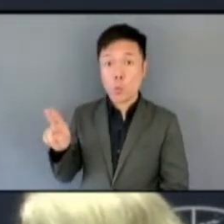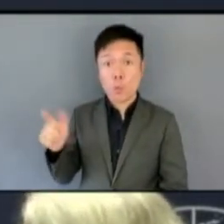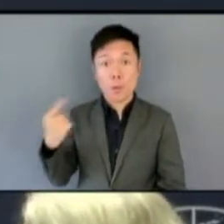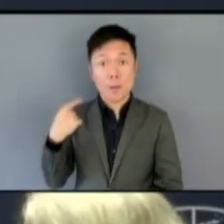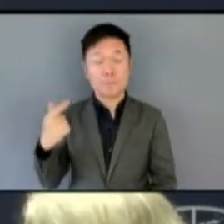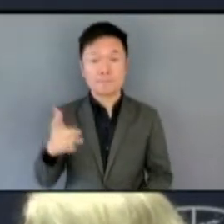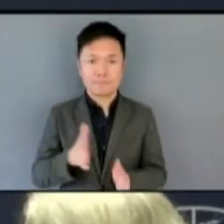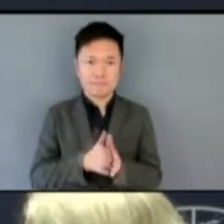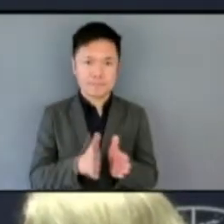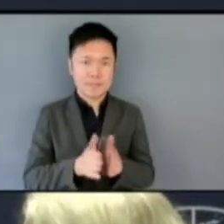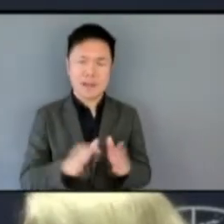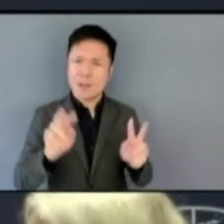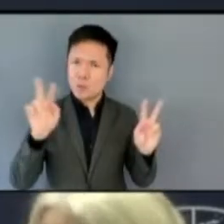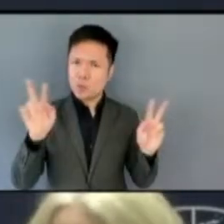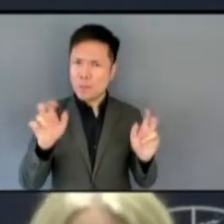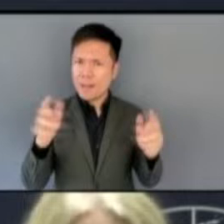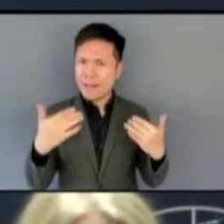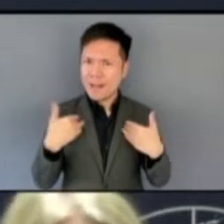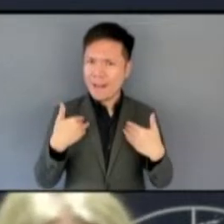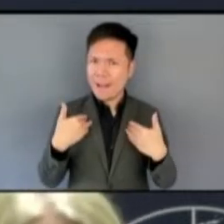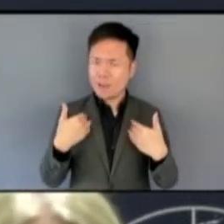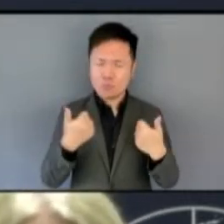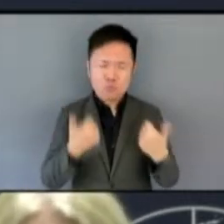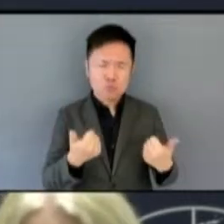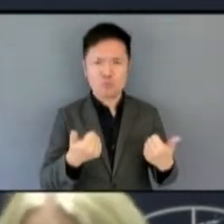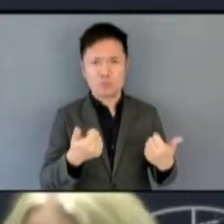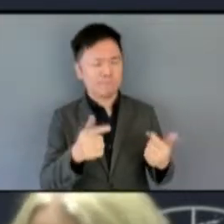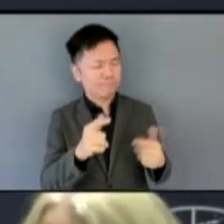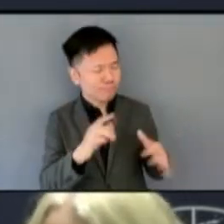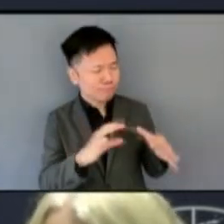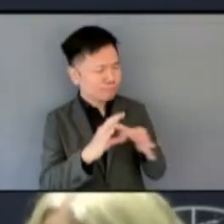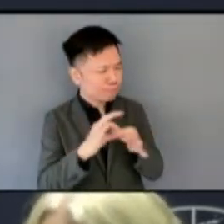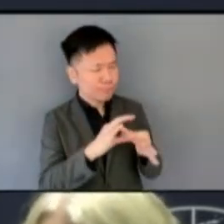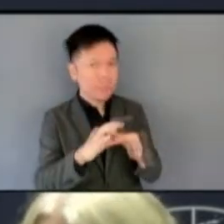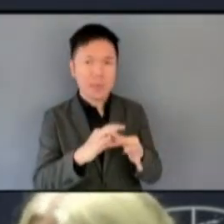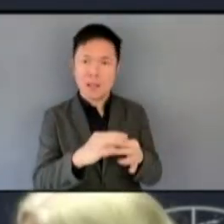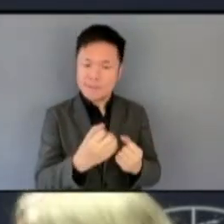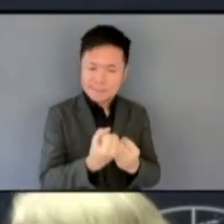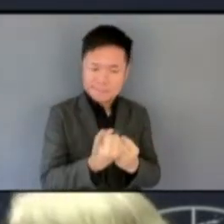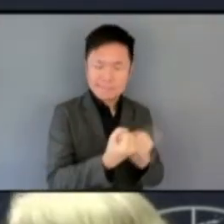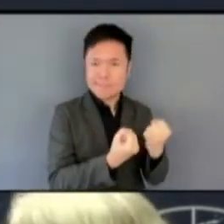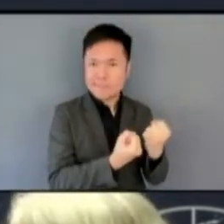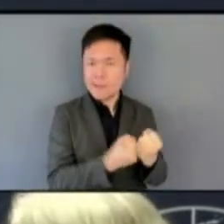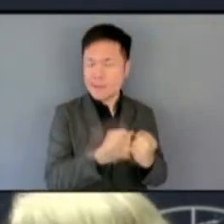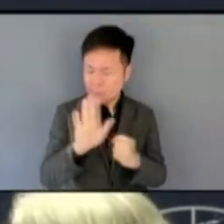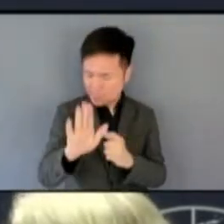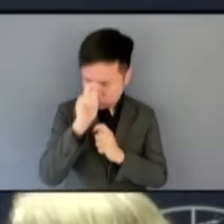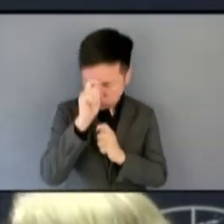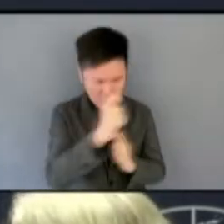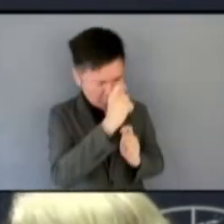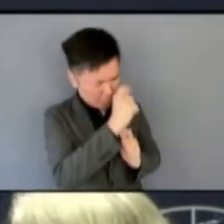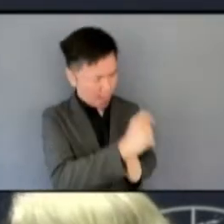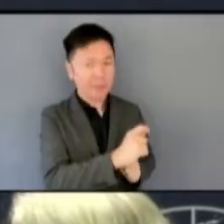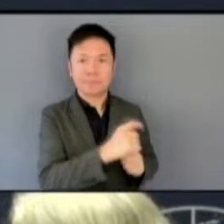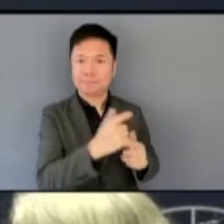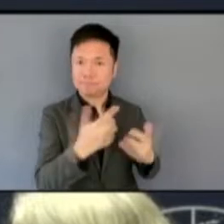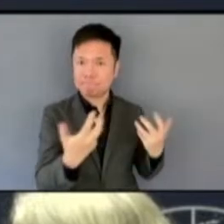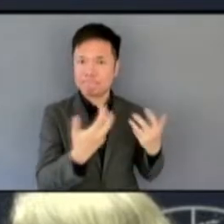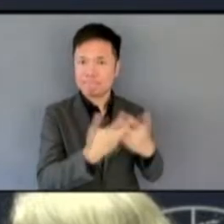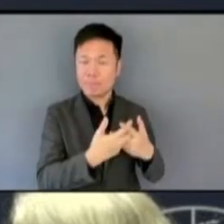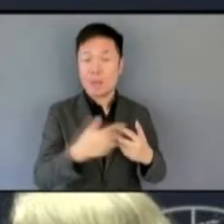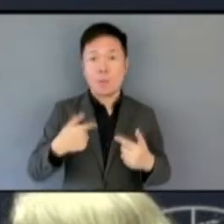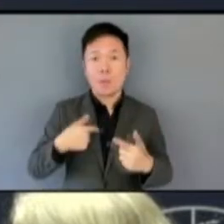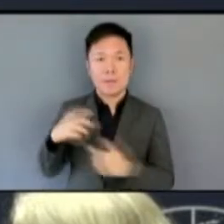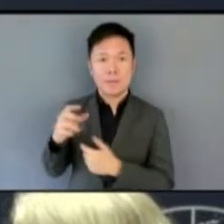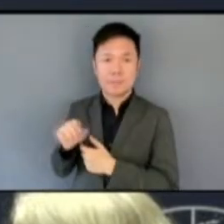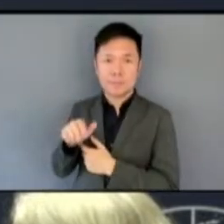a healthy relationship between autonomy, interdependency, and dependency. And certainly at the South Foundation,